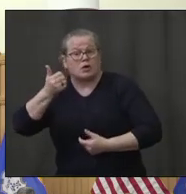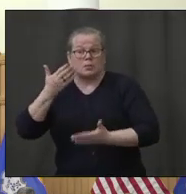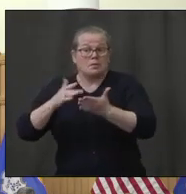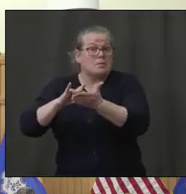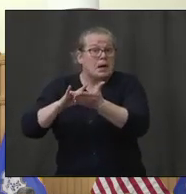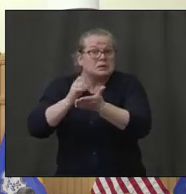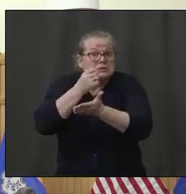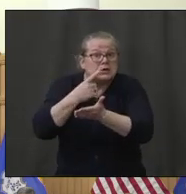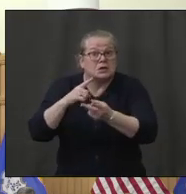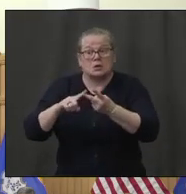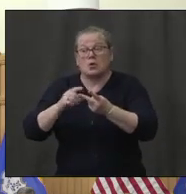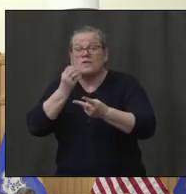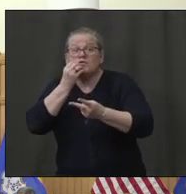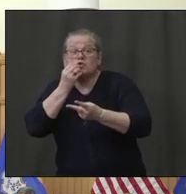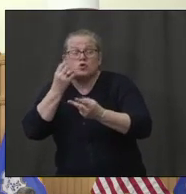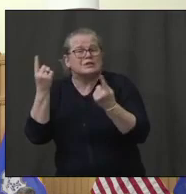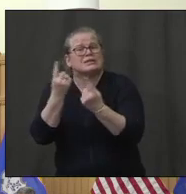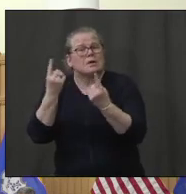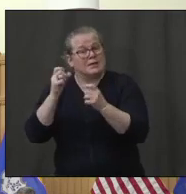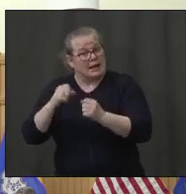they should be taking?